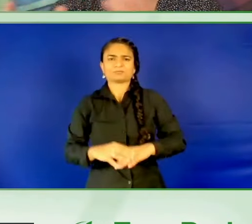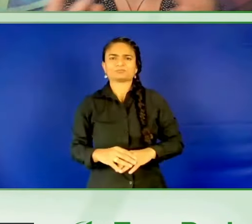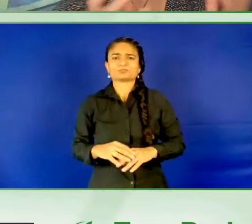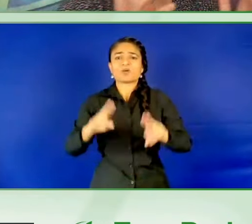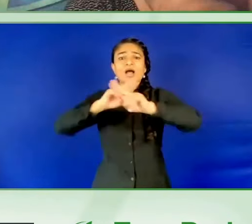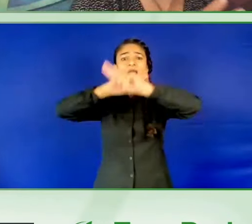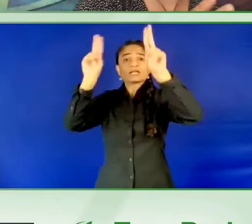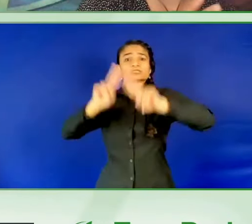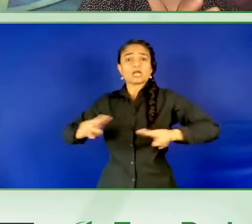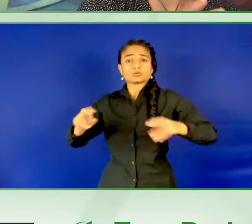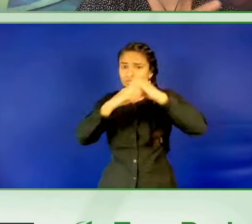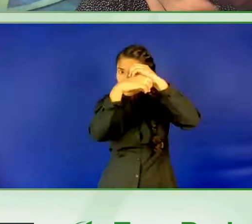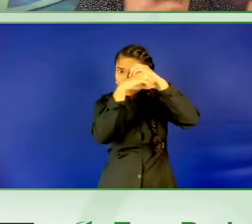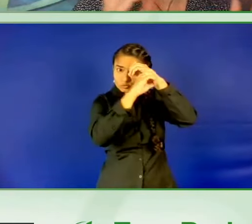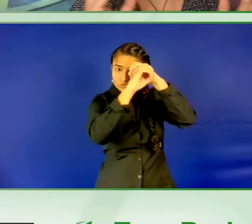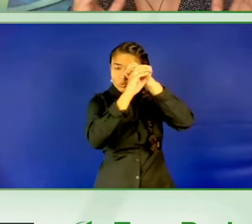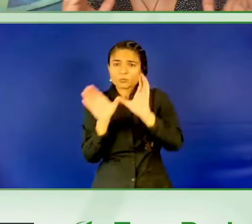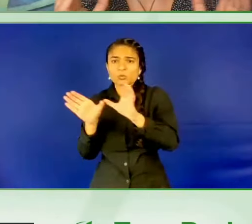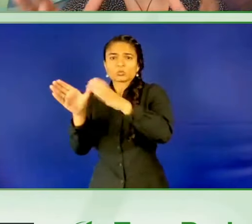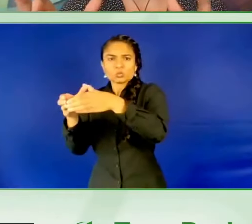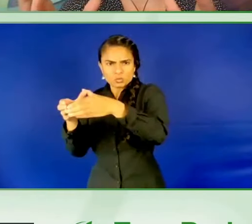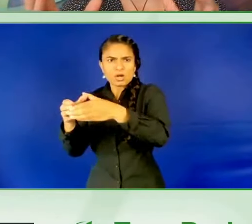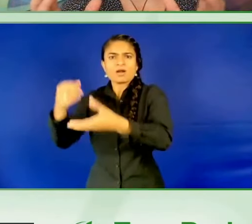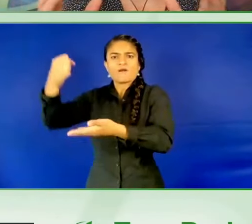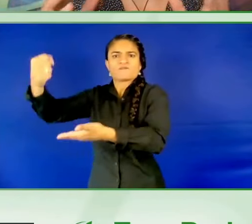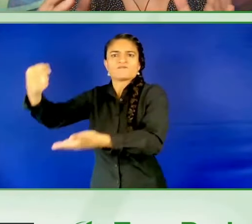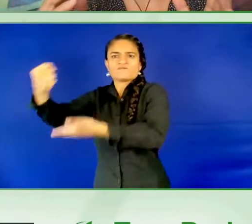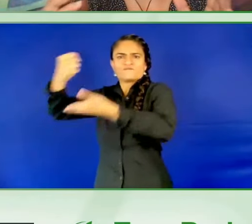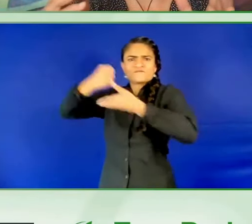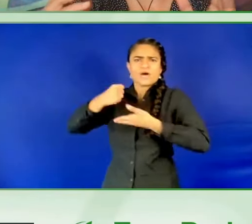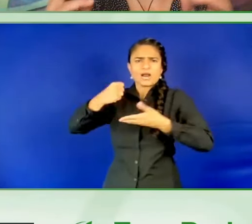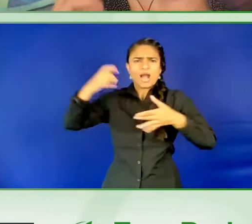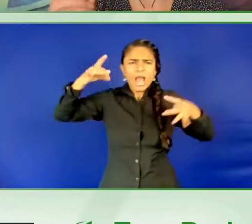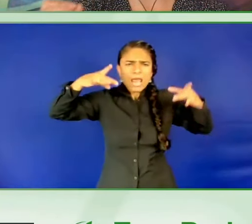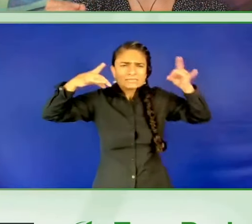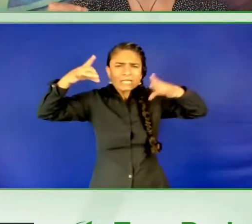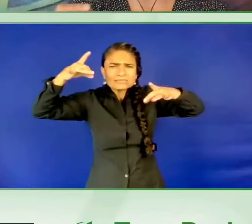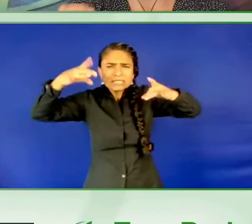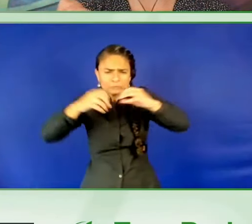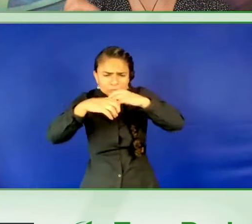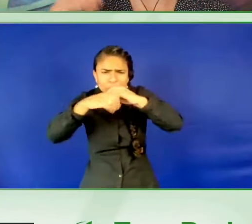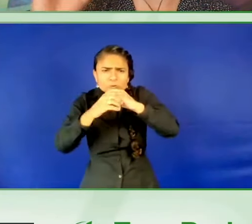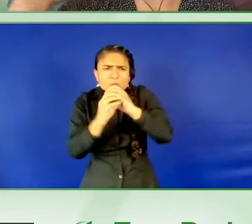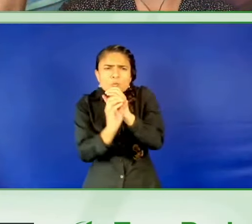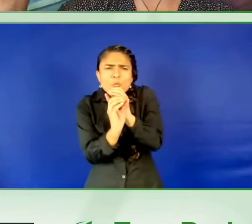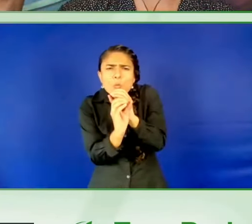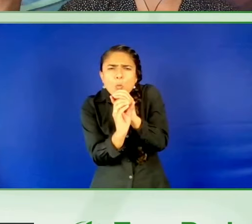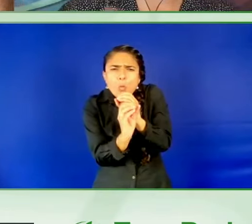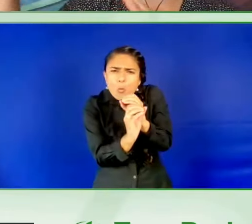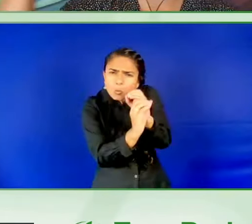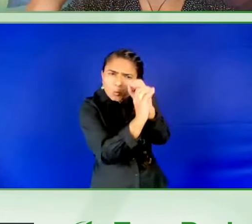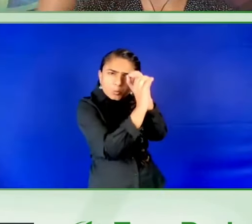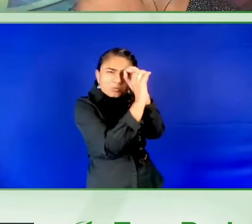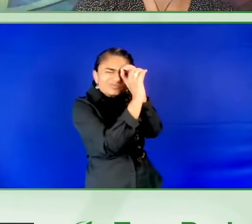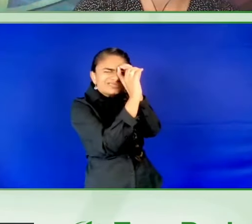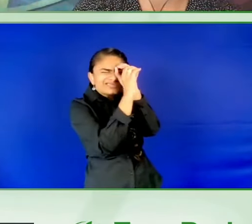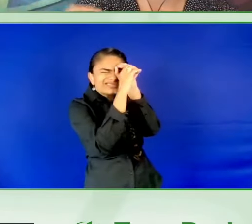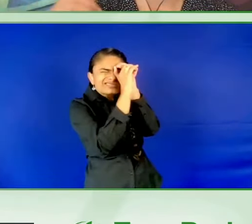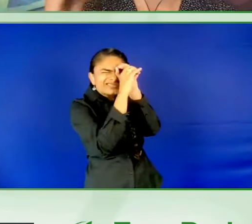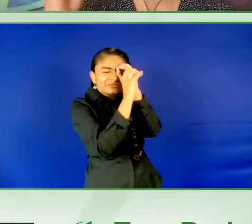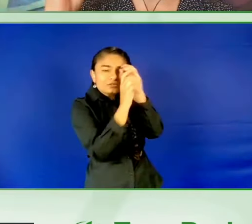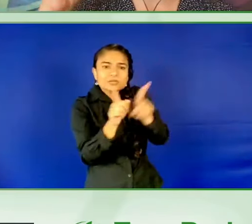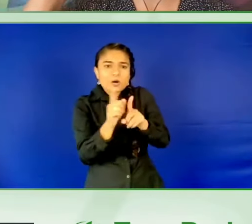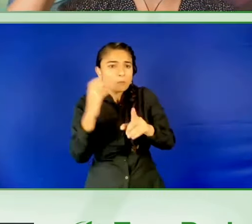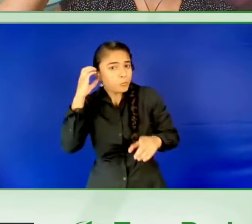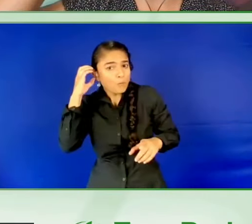light into sound. So when the light was more intense, before the eclipse start,